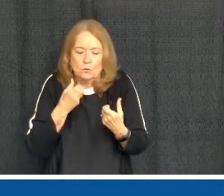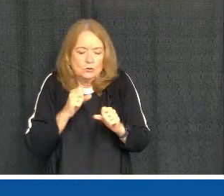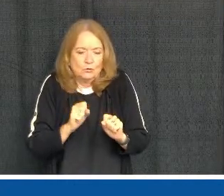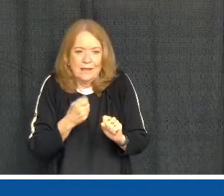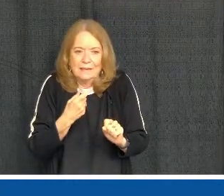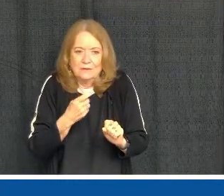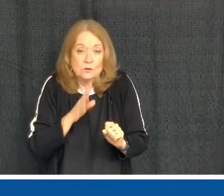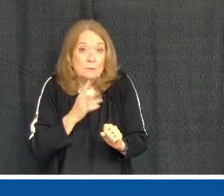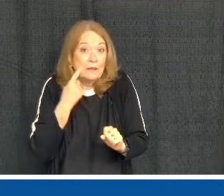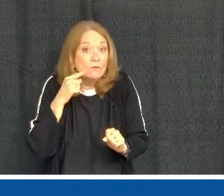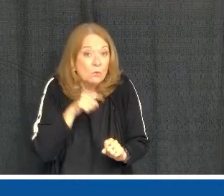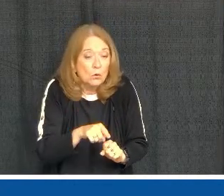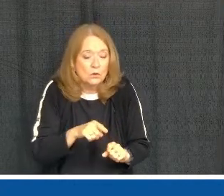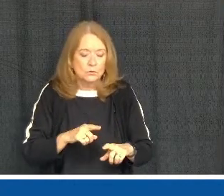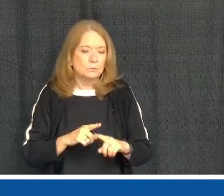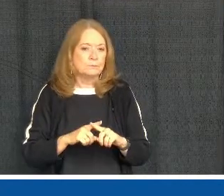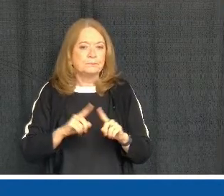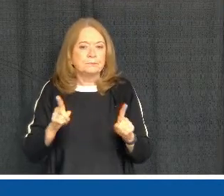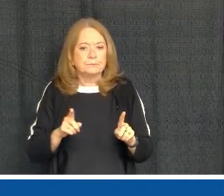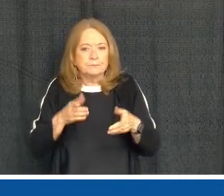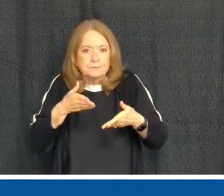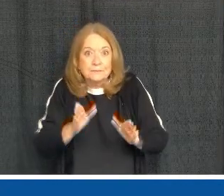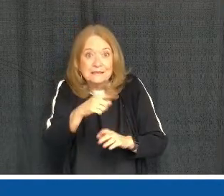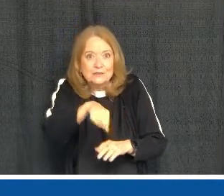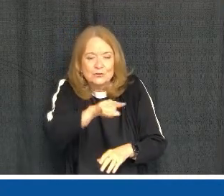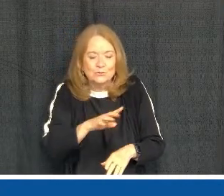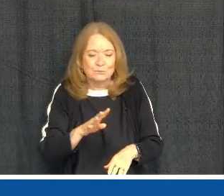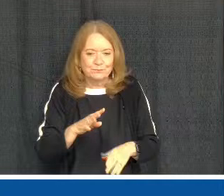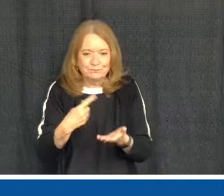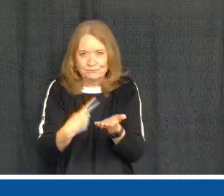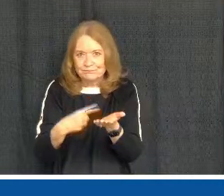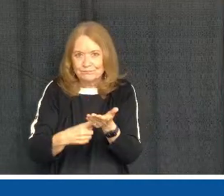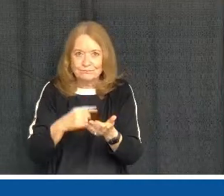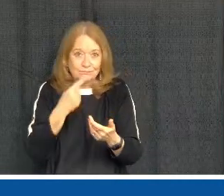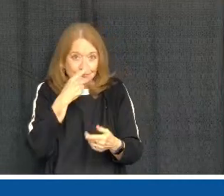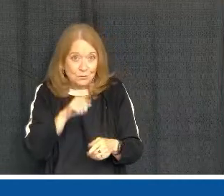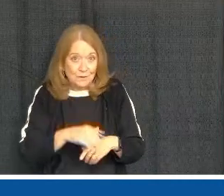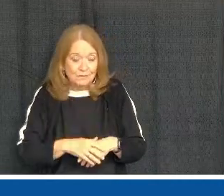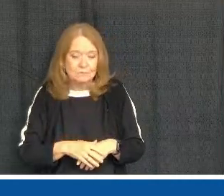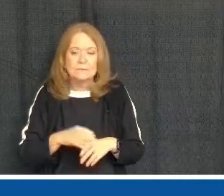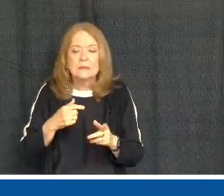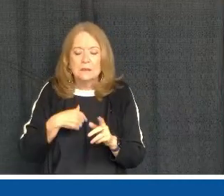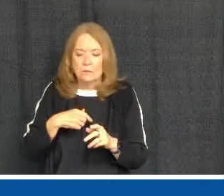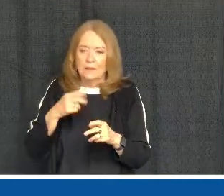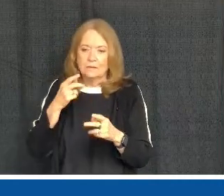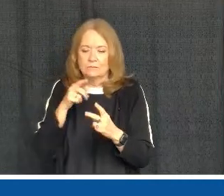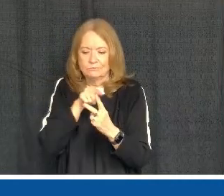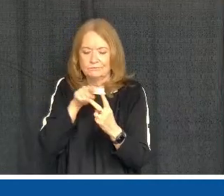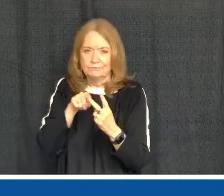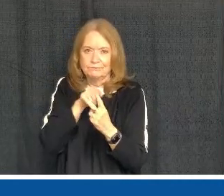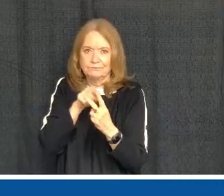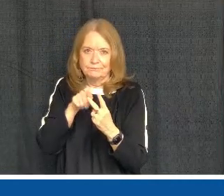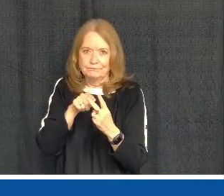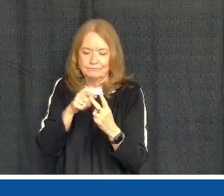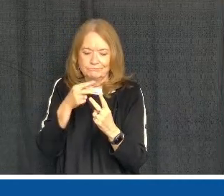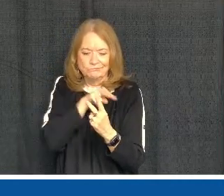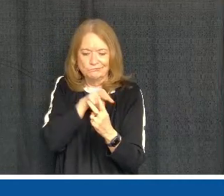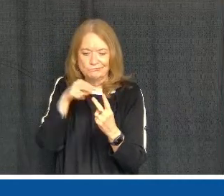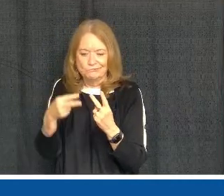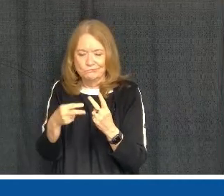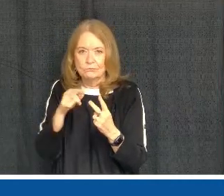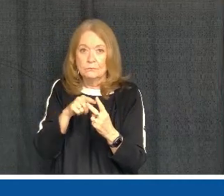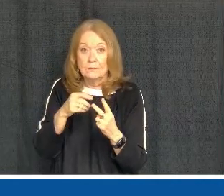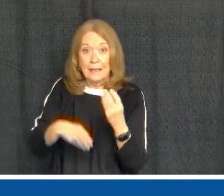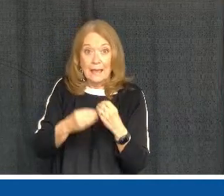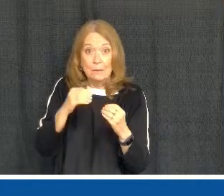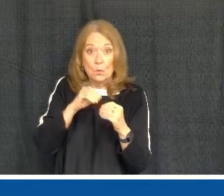your mouth, so I'll kind of let you address that if you don't mind. I kind of look at it two different ways. Does it add more